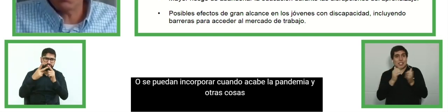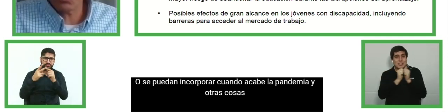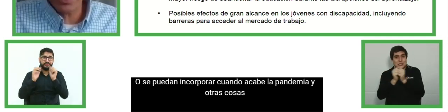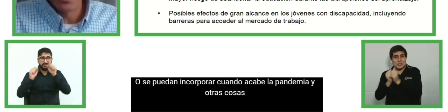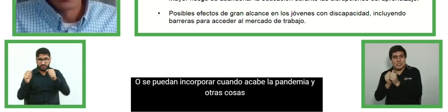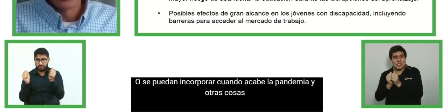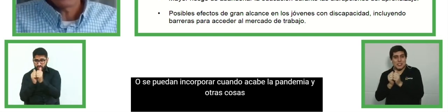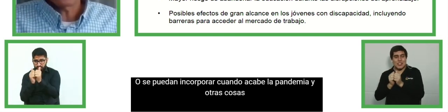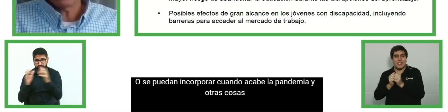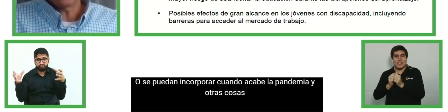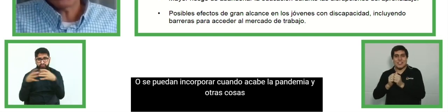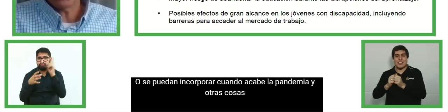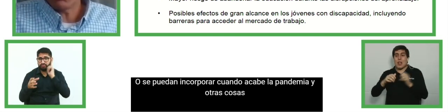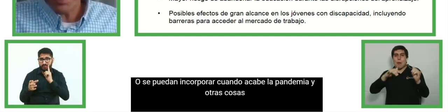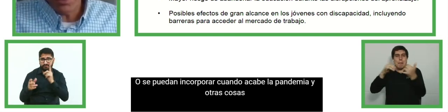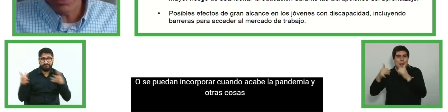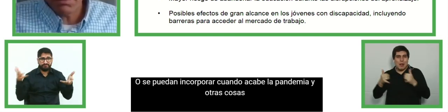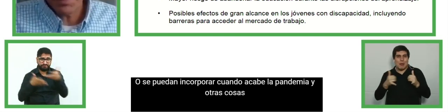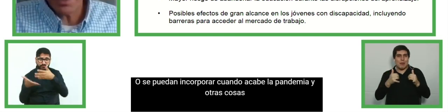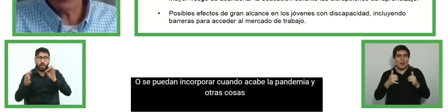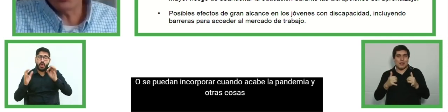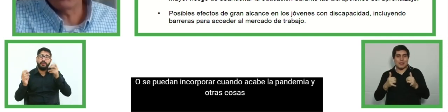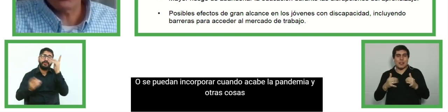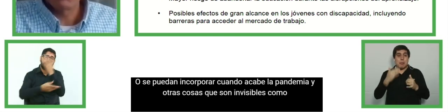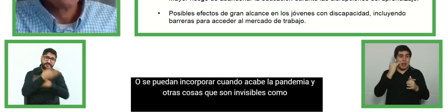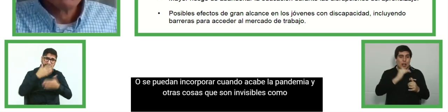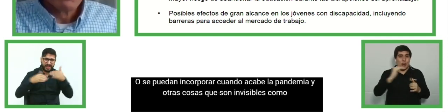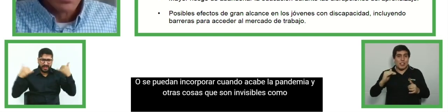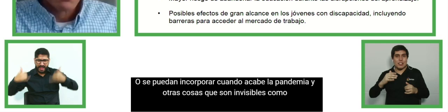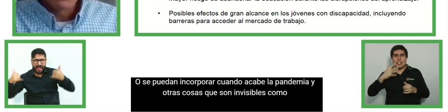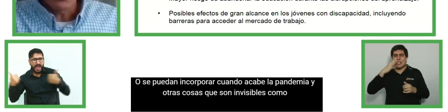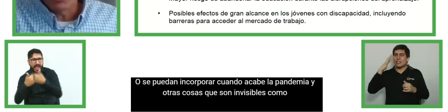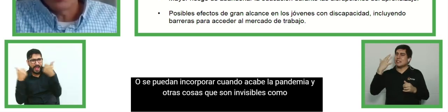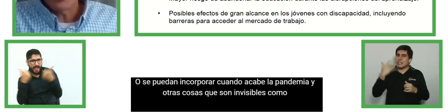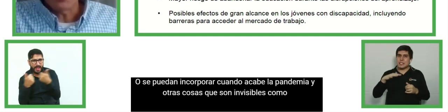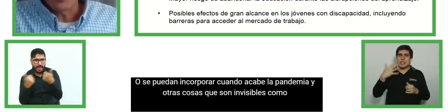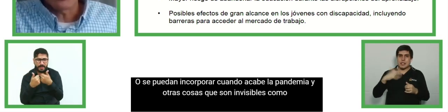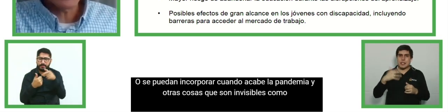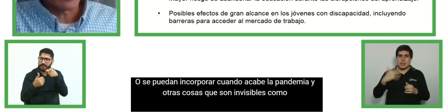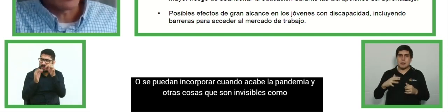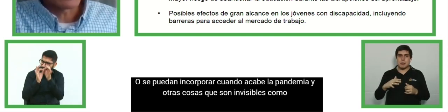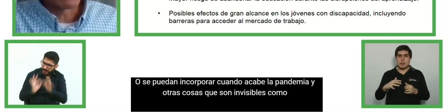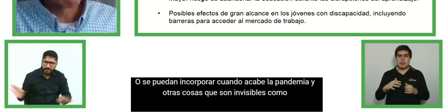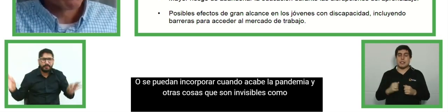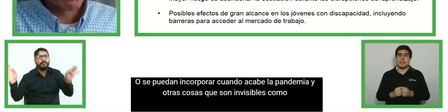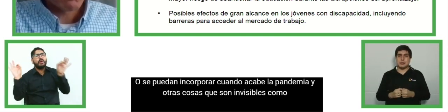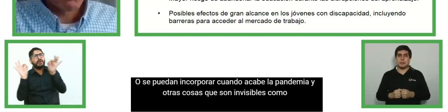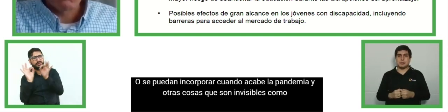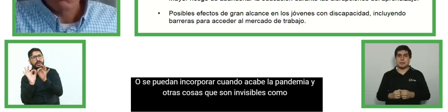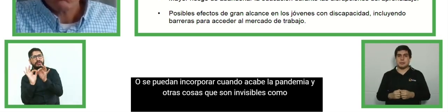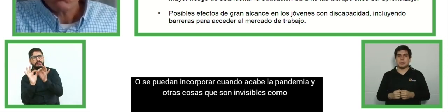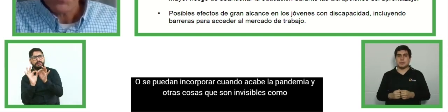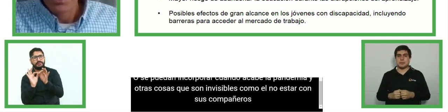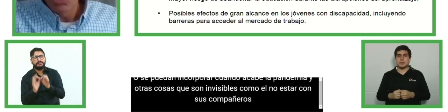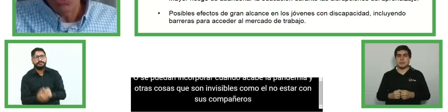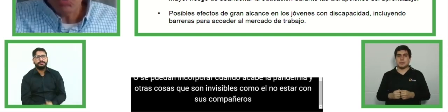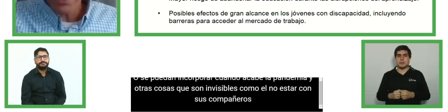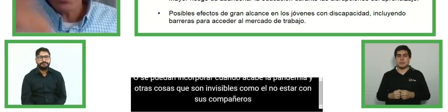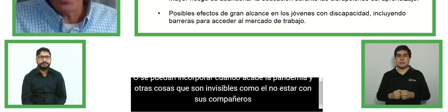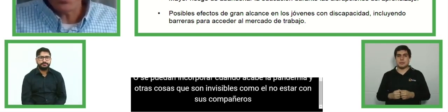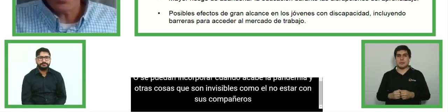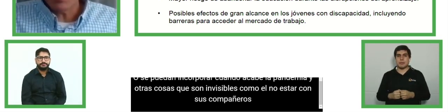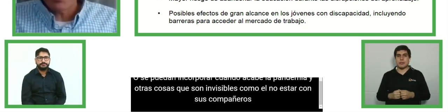peers, physically speaking, we know that this is very important, especially at specific age. Next,